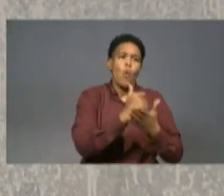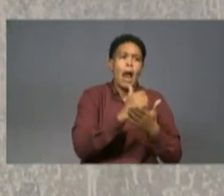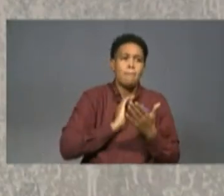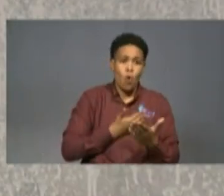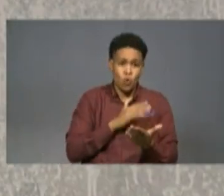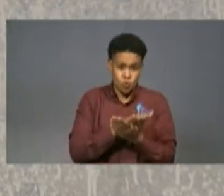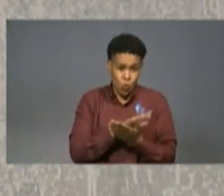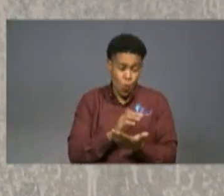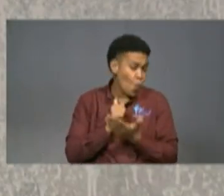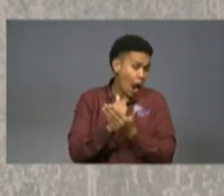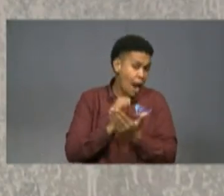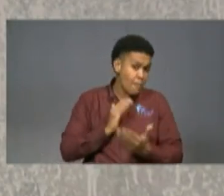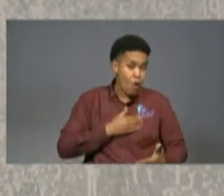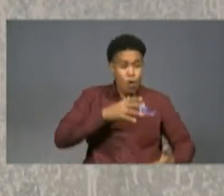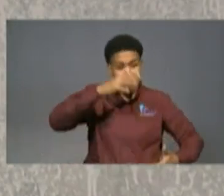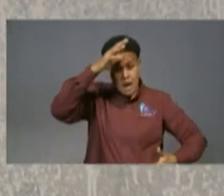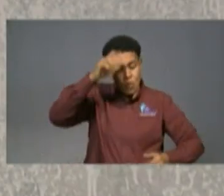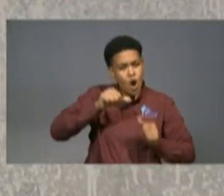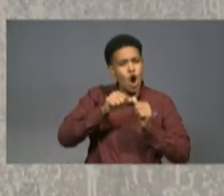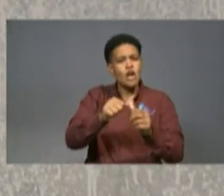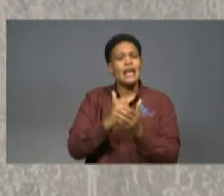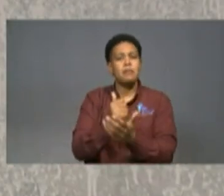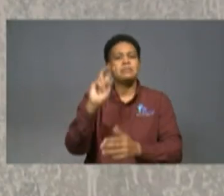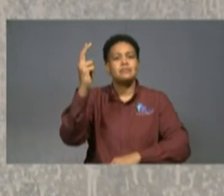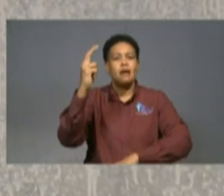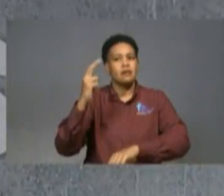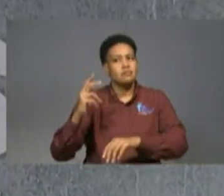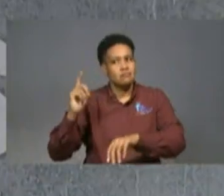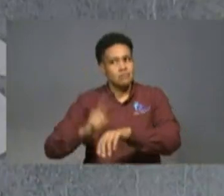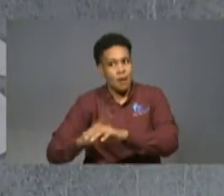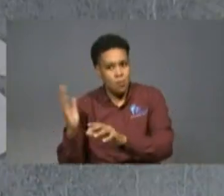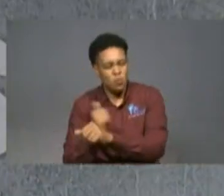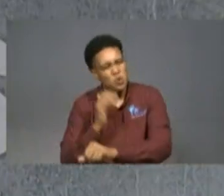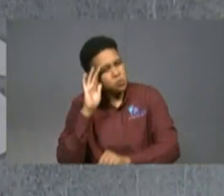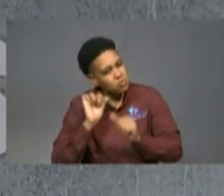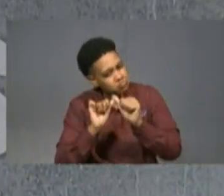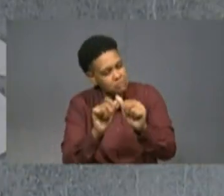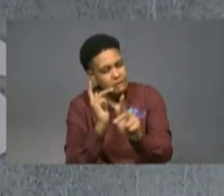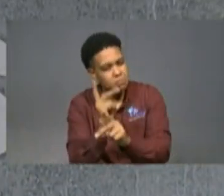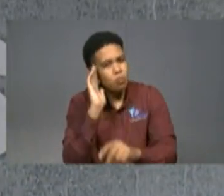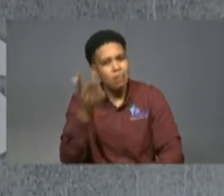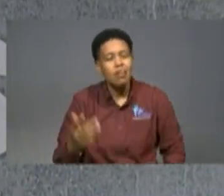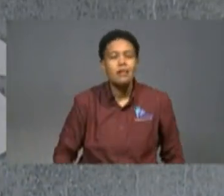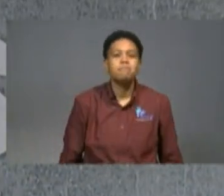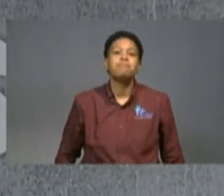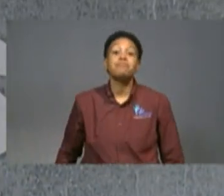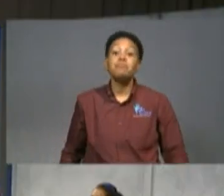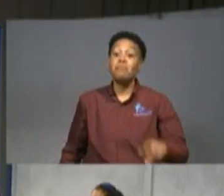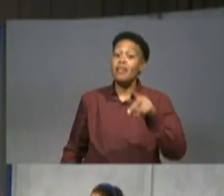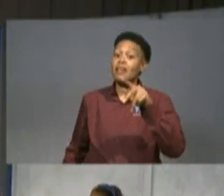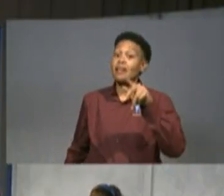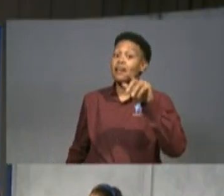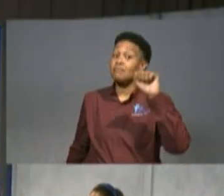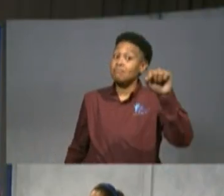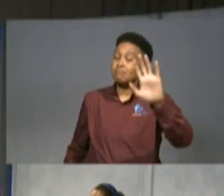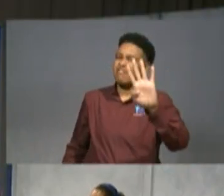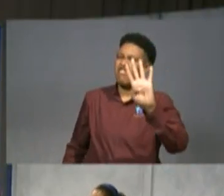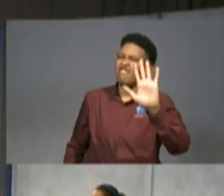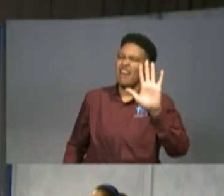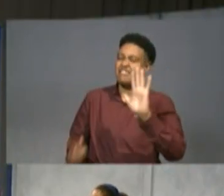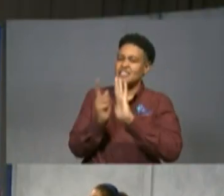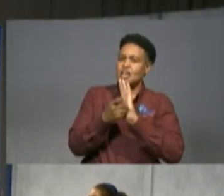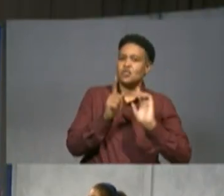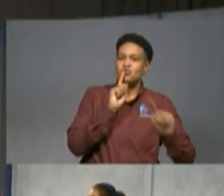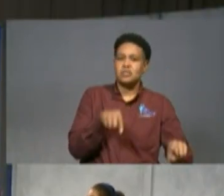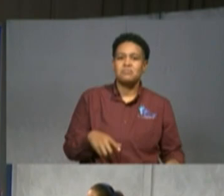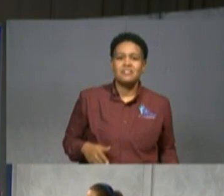parents, and we will continue that help in the second term. Thank you so much, Mr. Green. Team PNP, a 45-second rebuttal. Well, the truth is that half